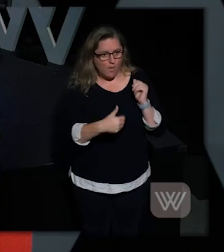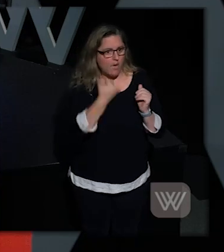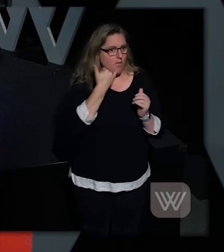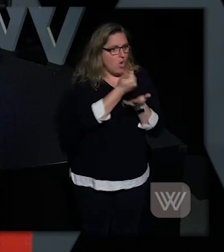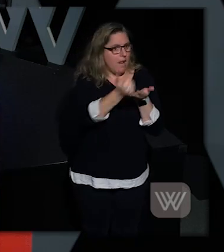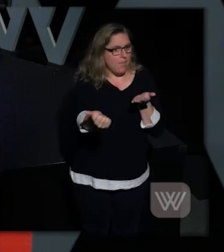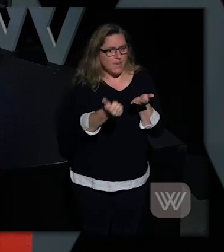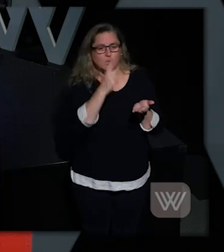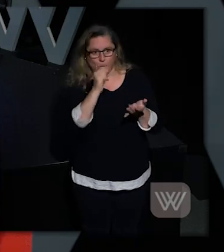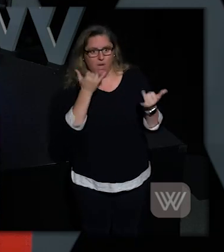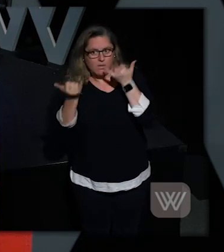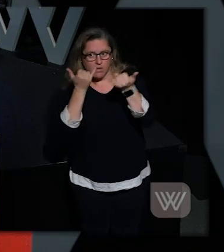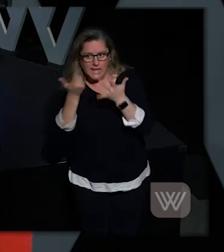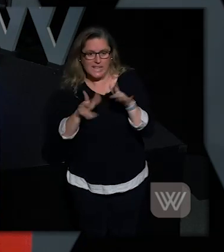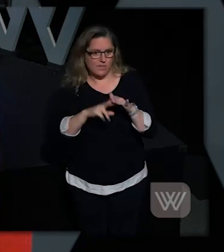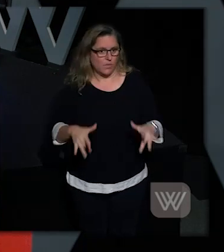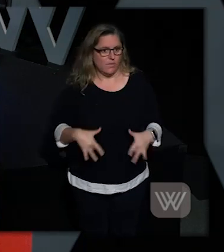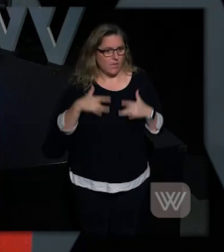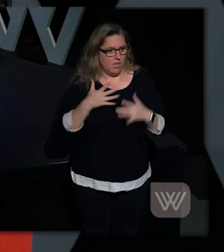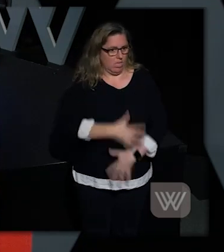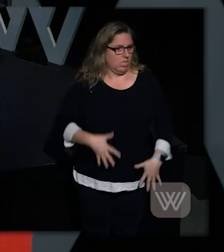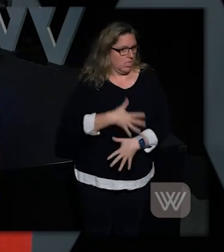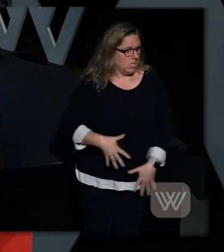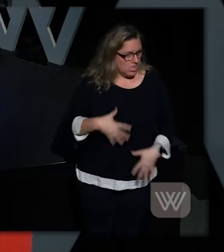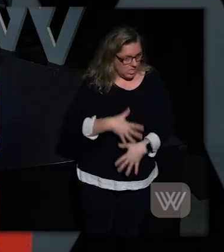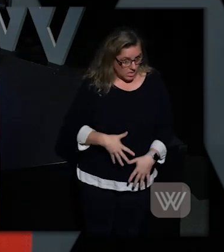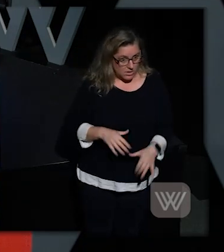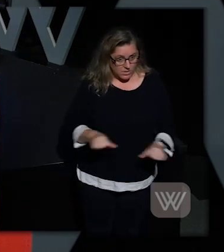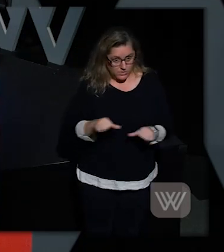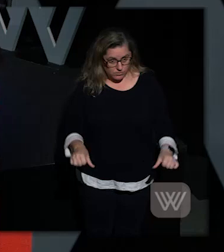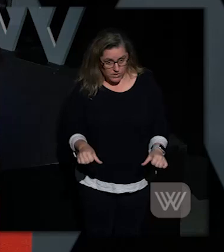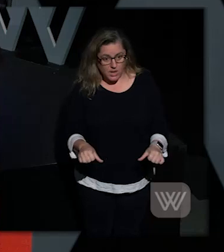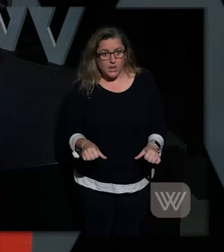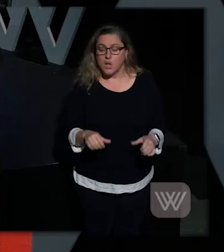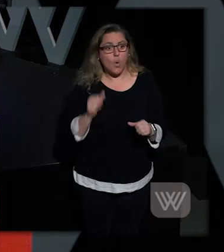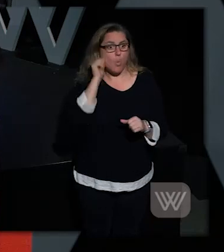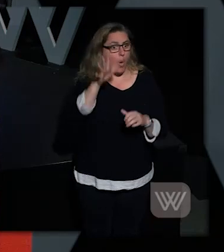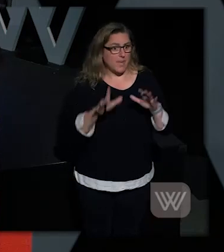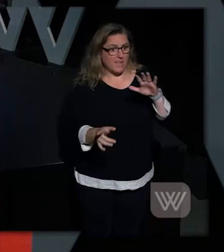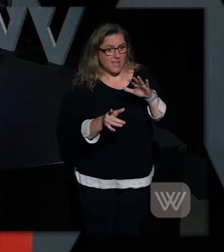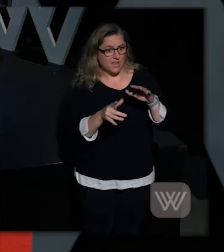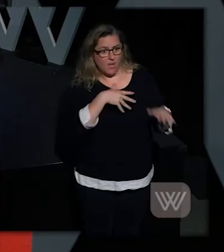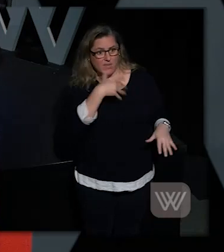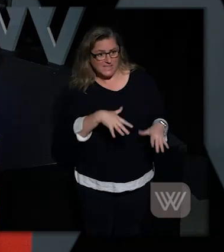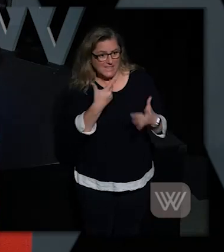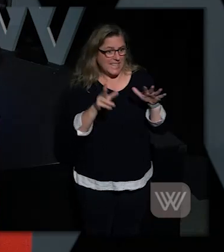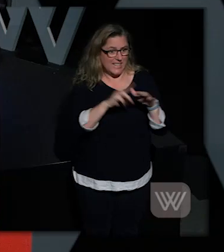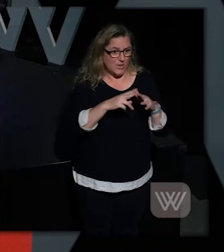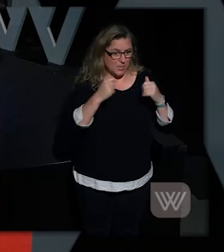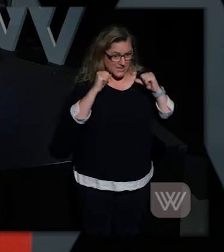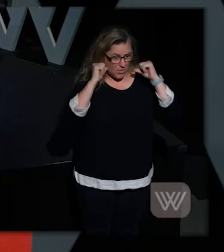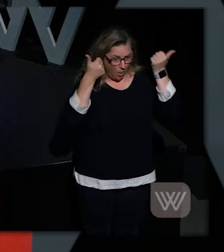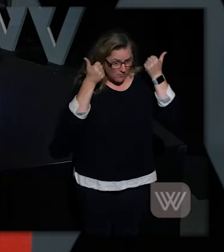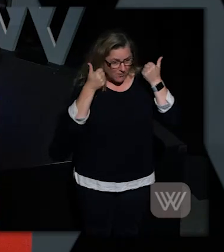unsettled. But please proceed with caution for the rest of the podcast. We will not be offended if you need to turn it off in your ears